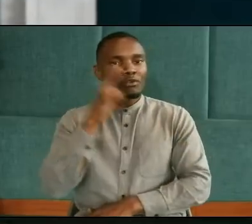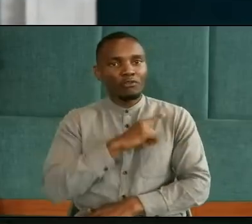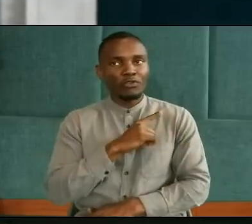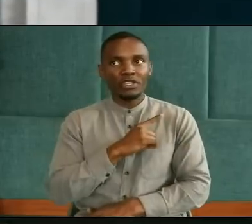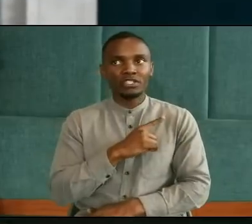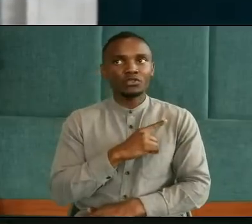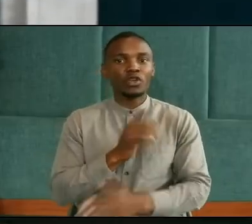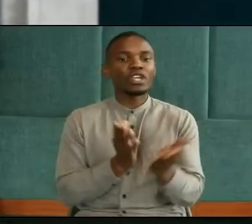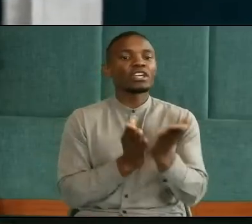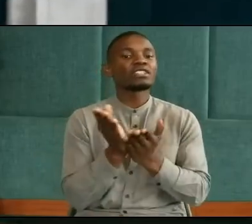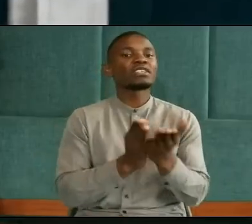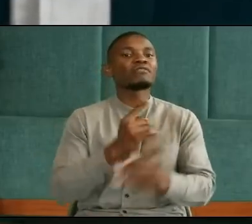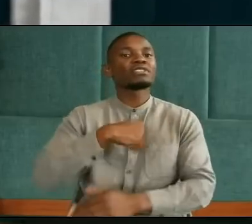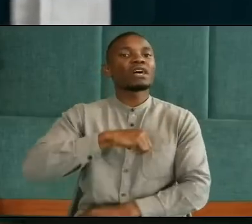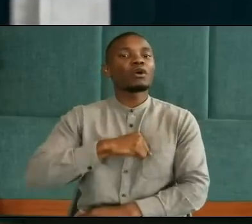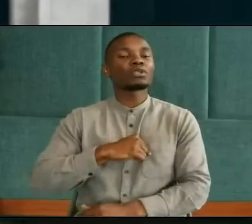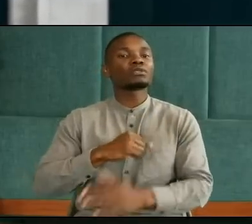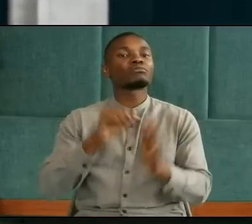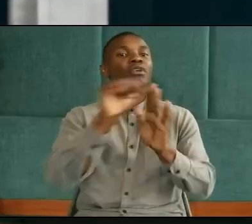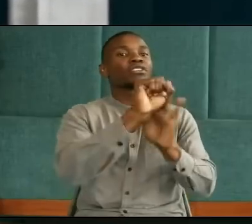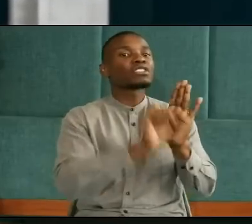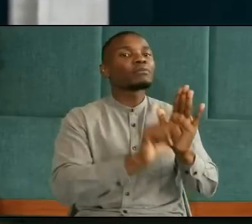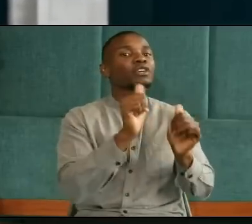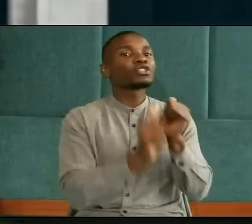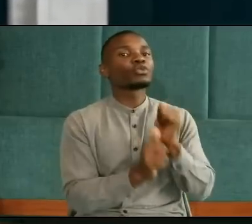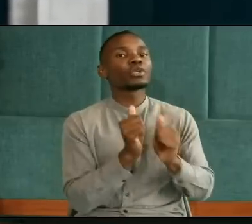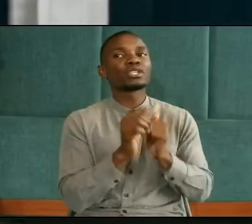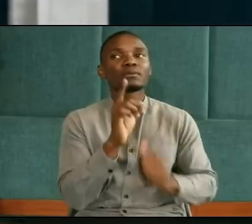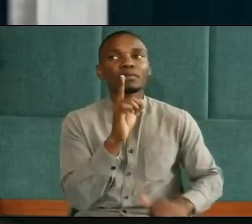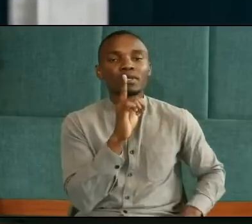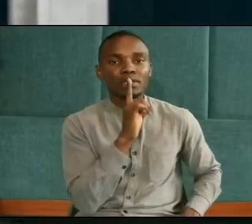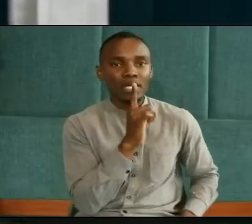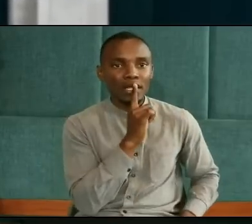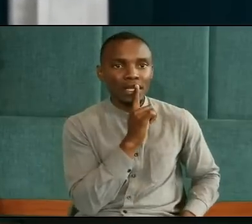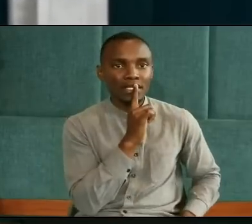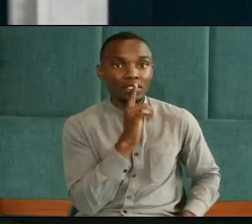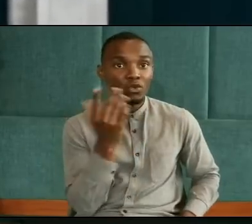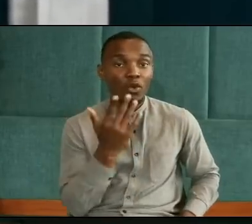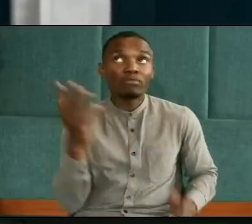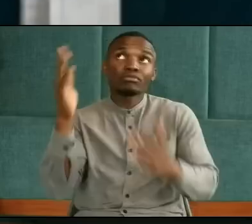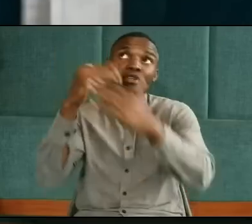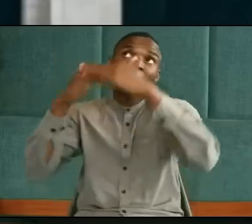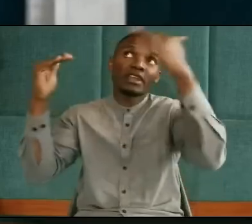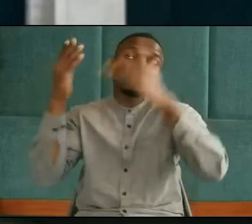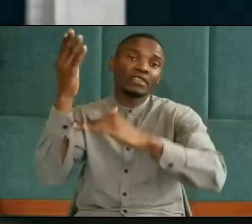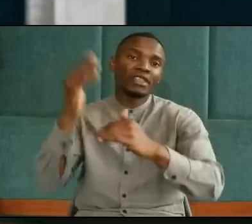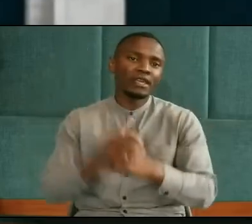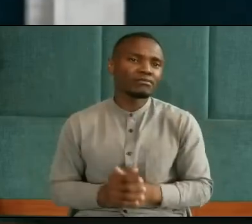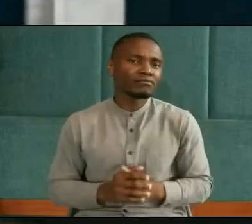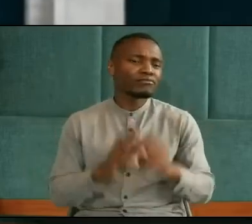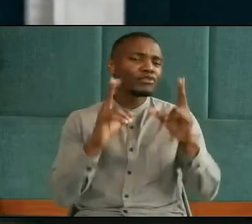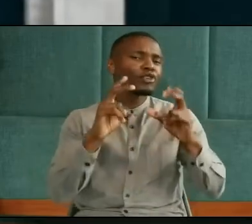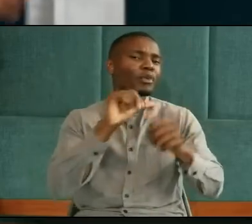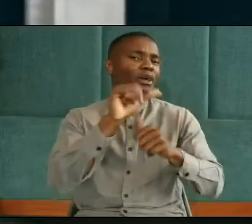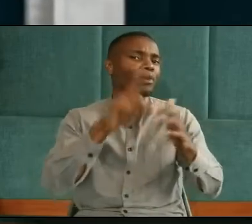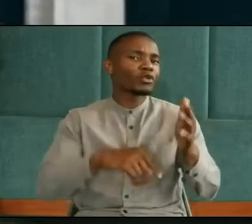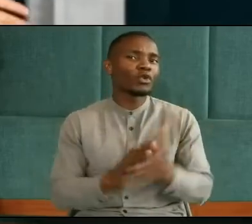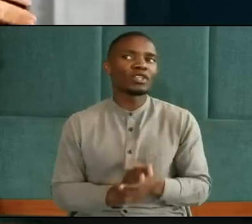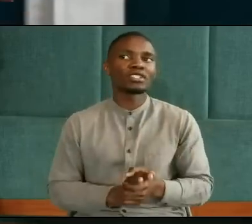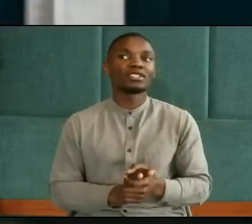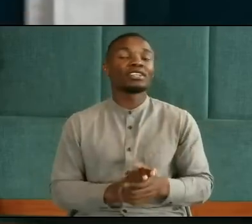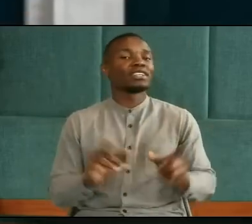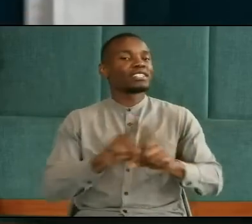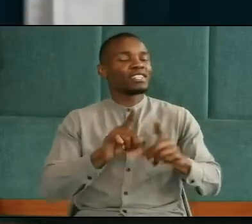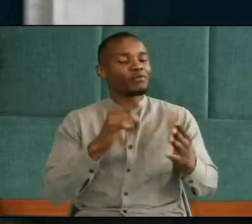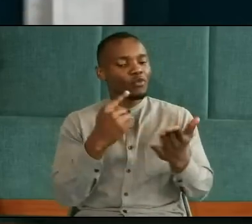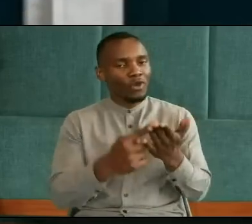evening. That's on the subject, the silence in heaven. What's that about? Oh, we're going to unpack